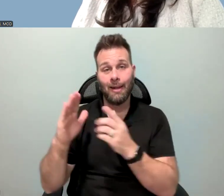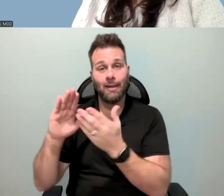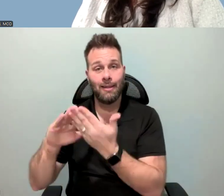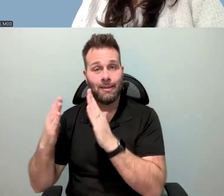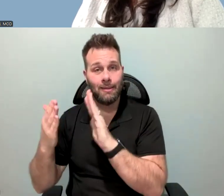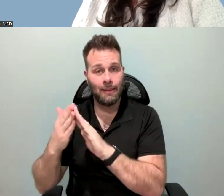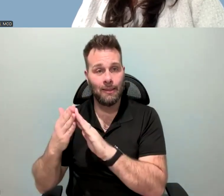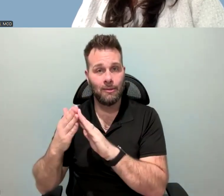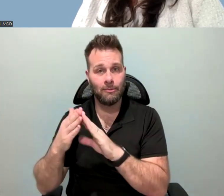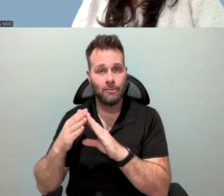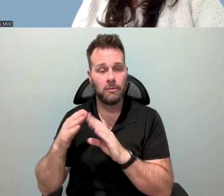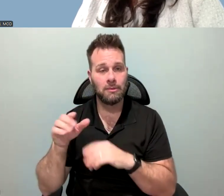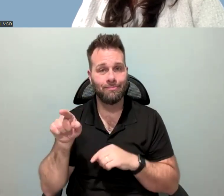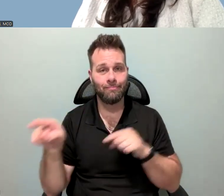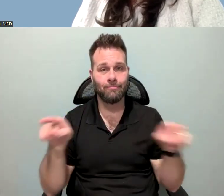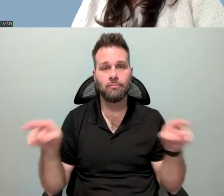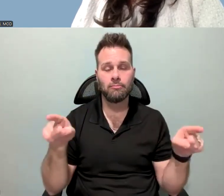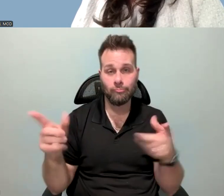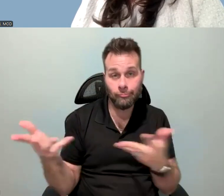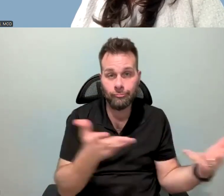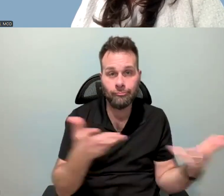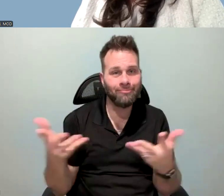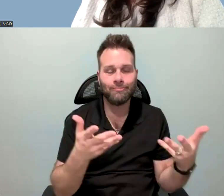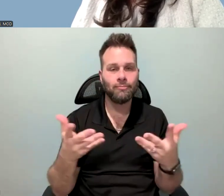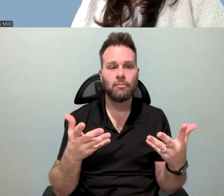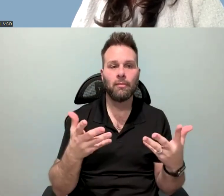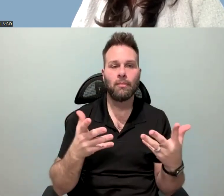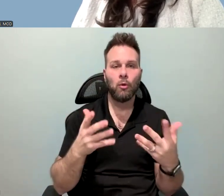municipalities, their work is really focused at the state level right now.